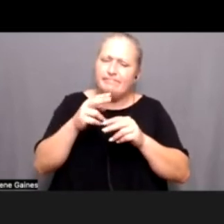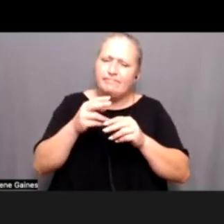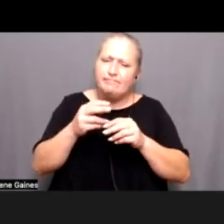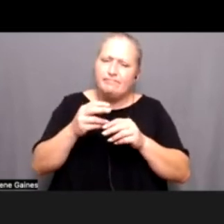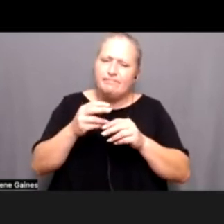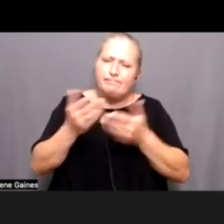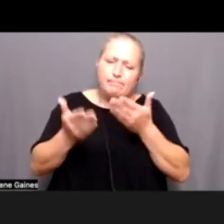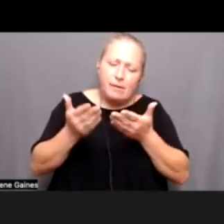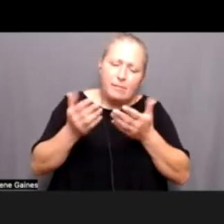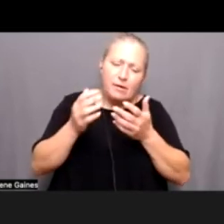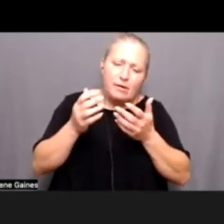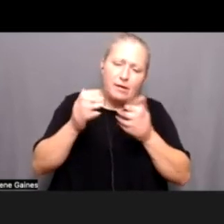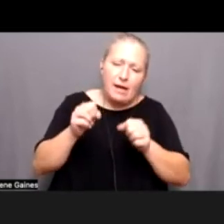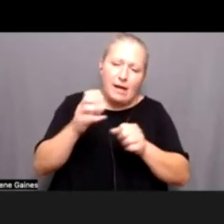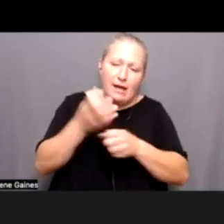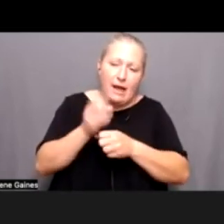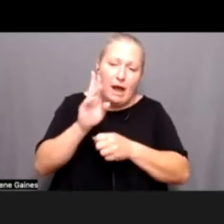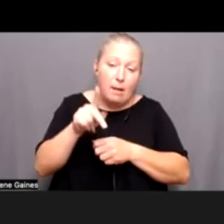maybe we can get like an update.